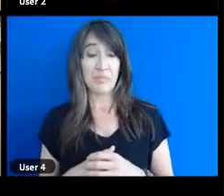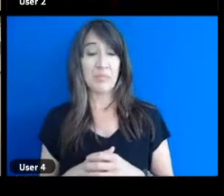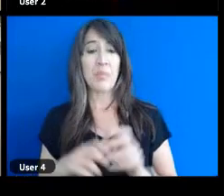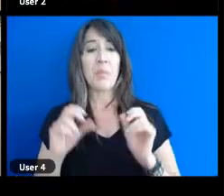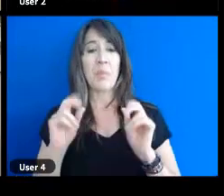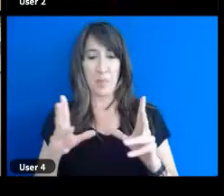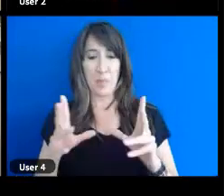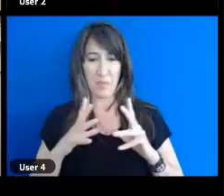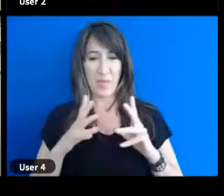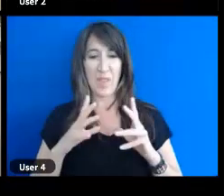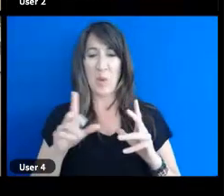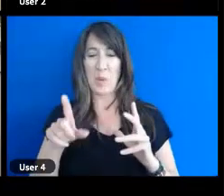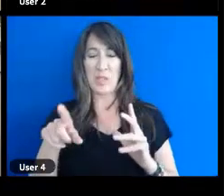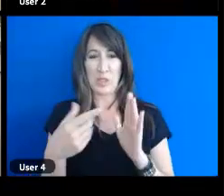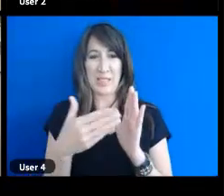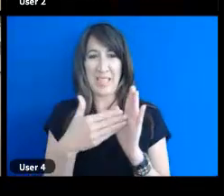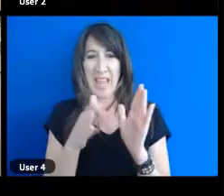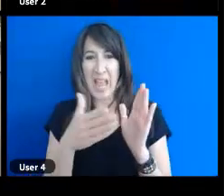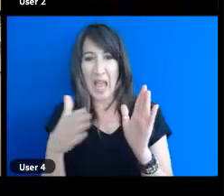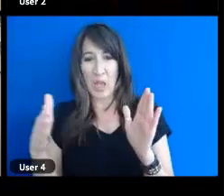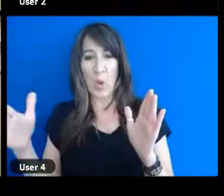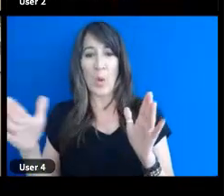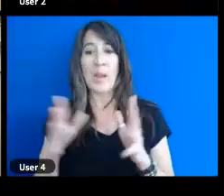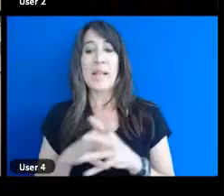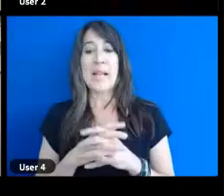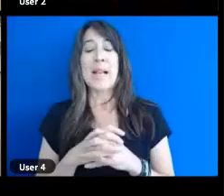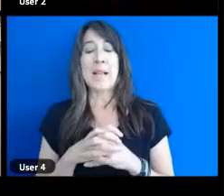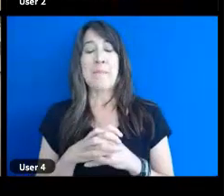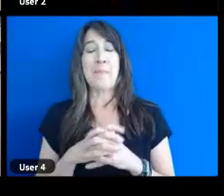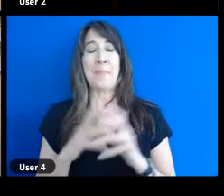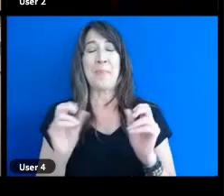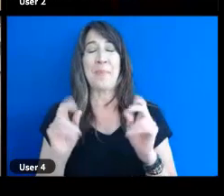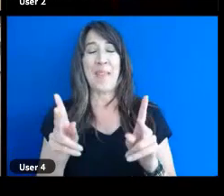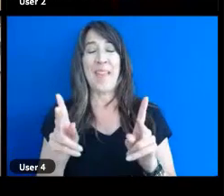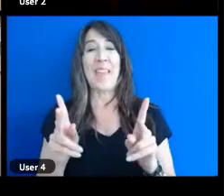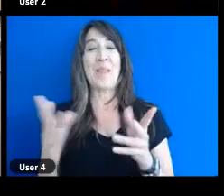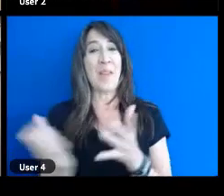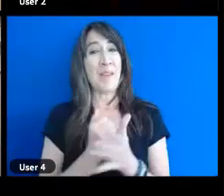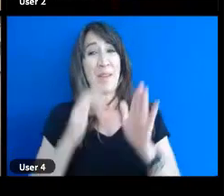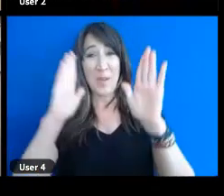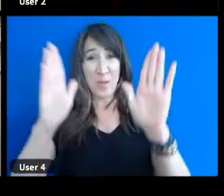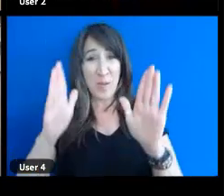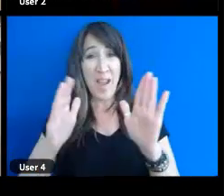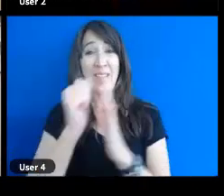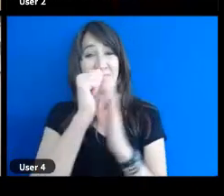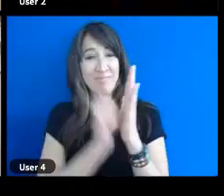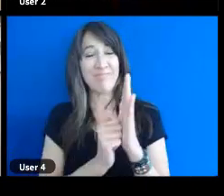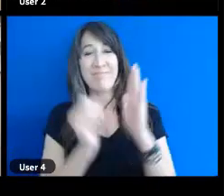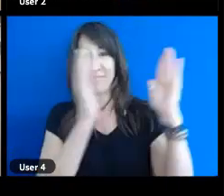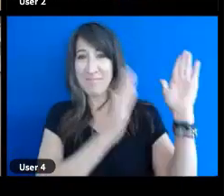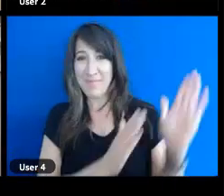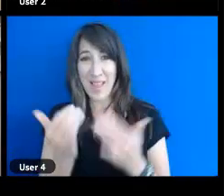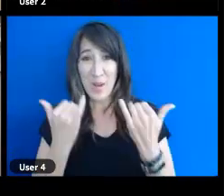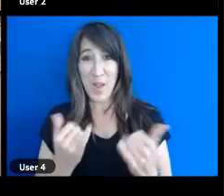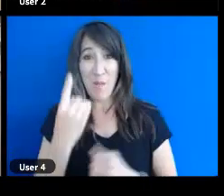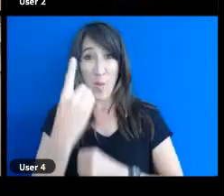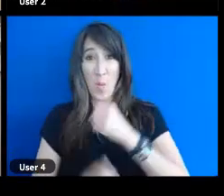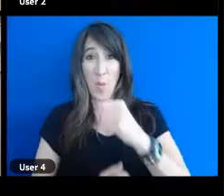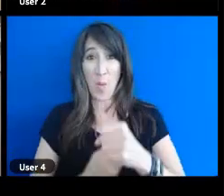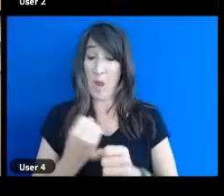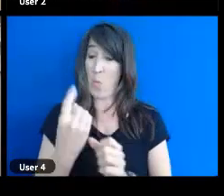Yeah, okay, yes. So I've just I'm not doing the echo anymore for myself. So we have a really great agenda today for this 1